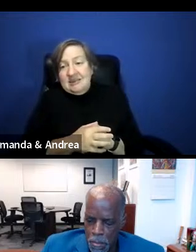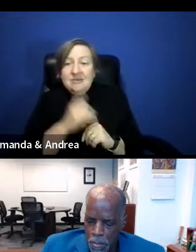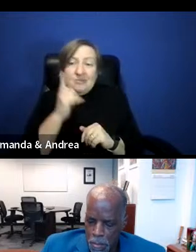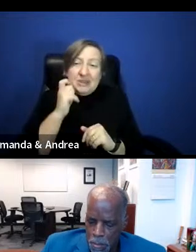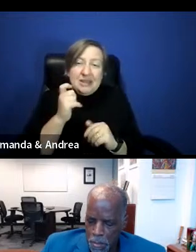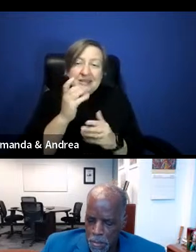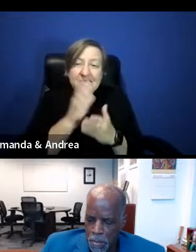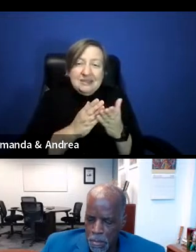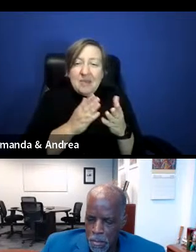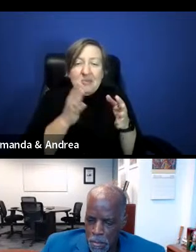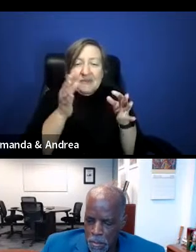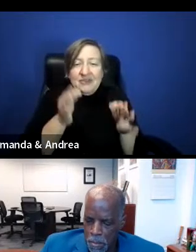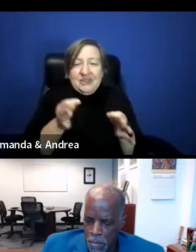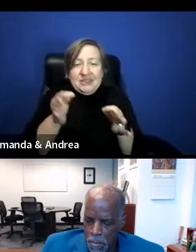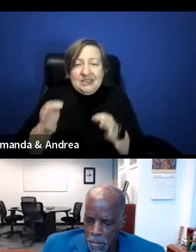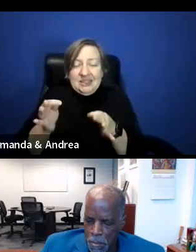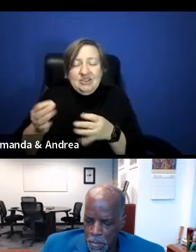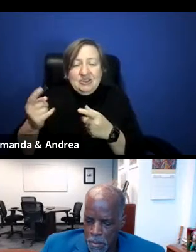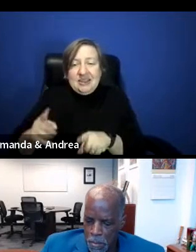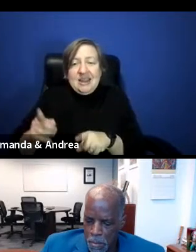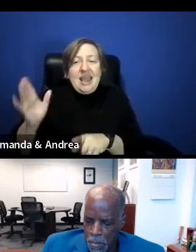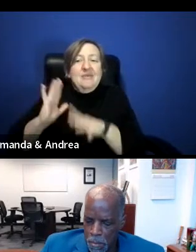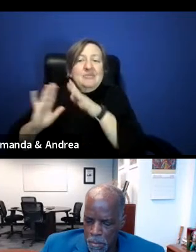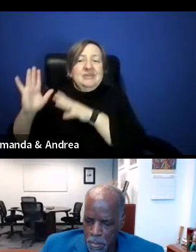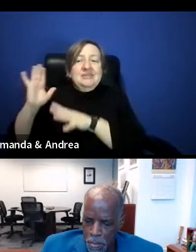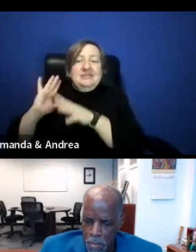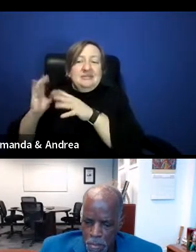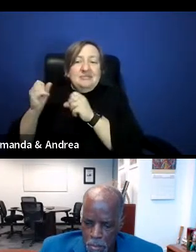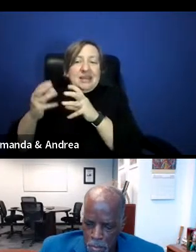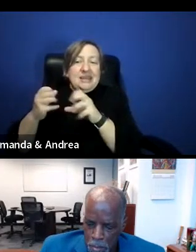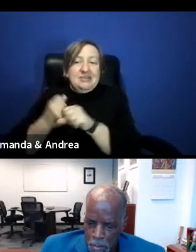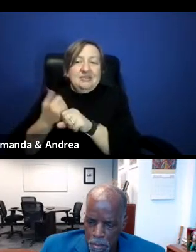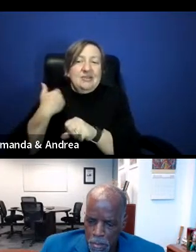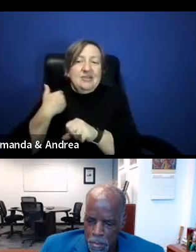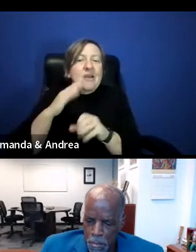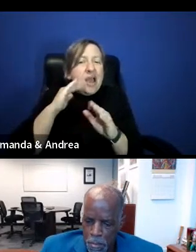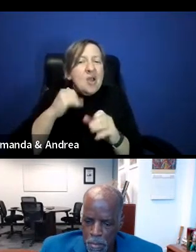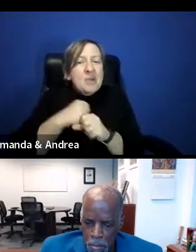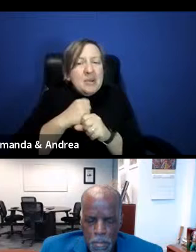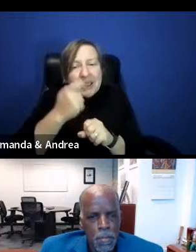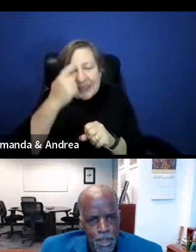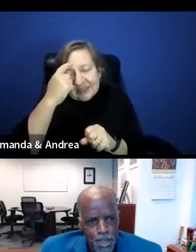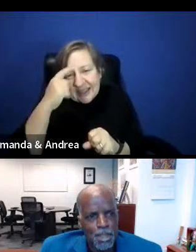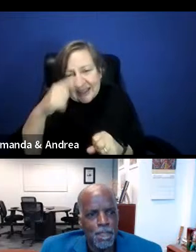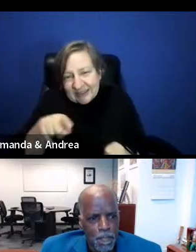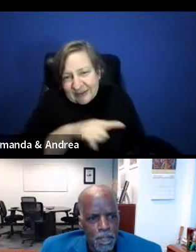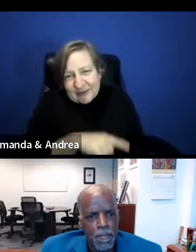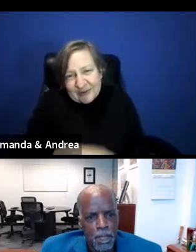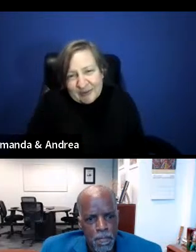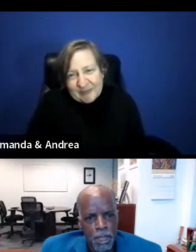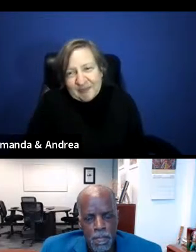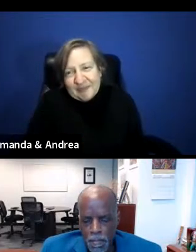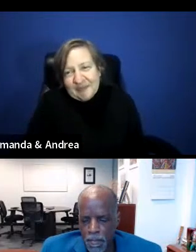of the decisions that were made 20-some years ago. I hope I'm making sense to you. Making perfect sense